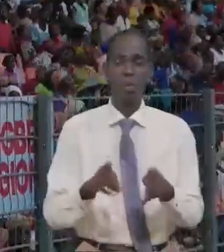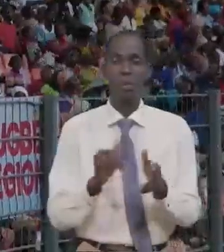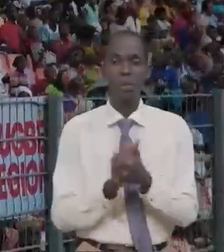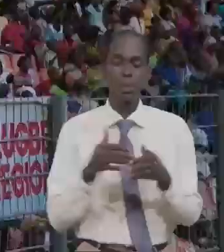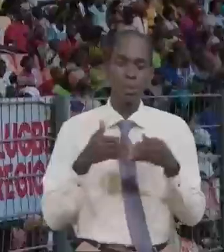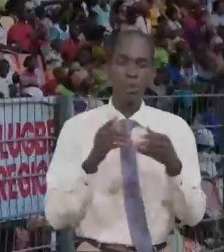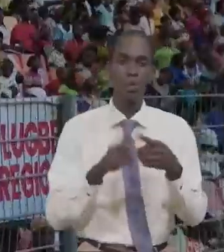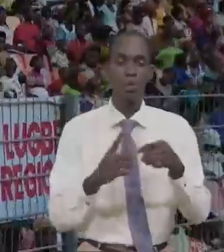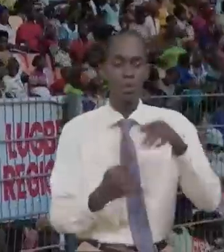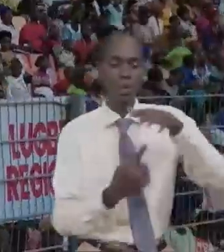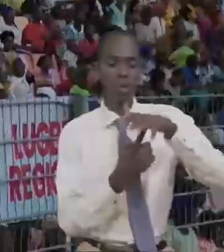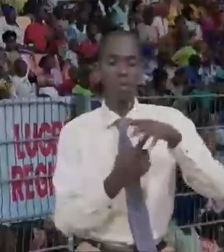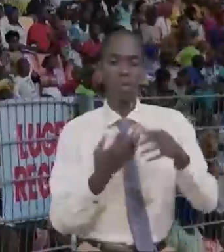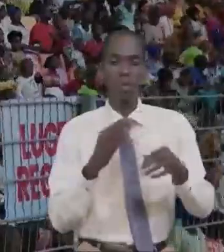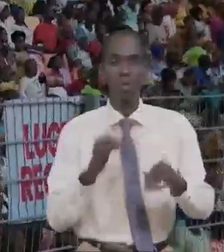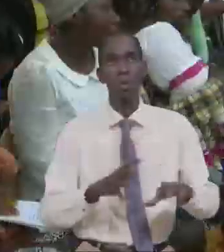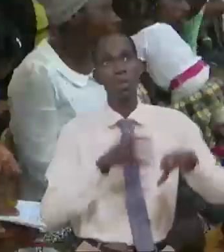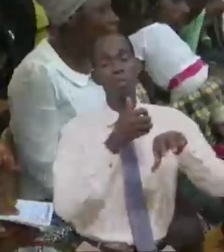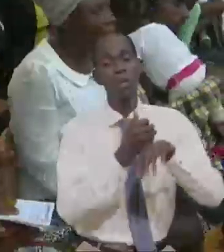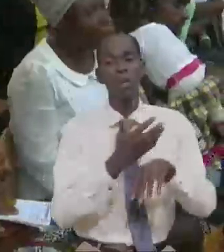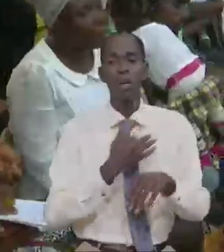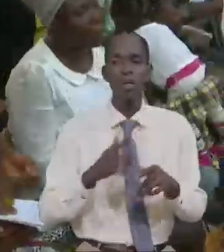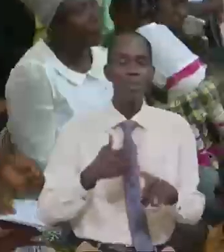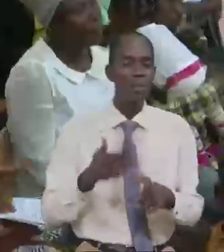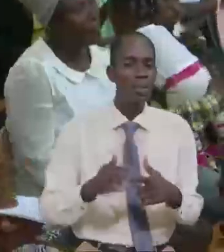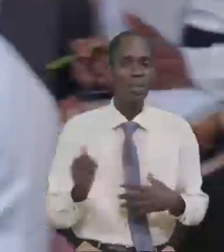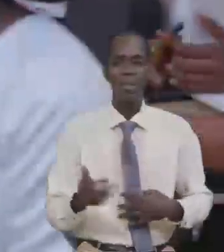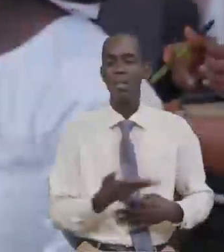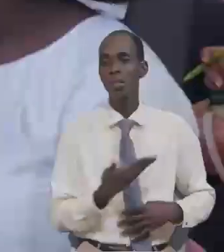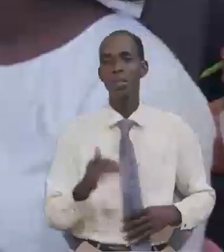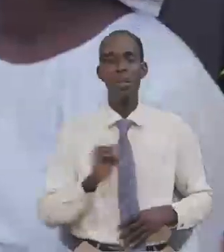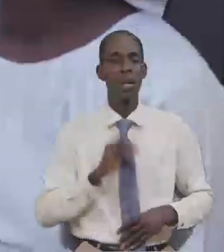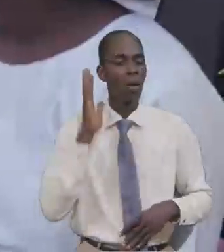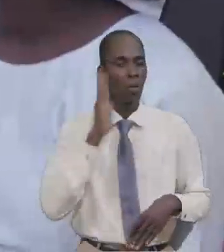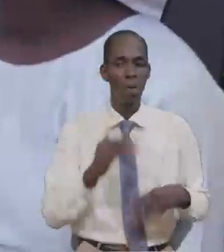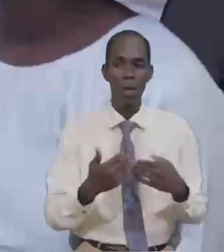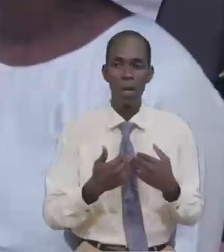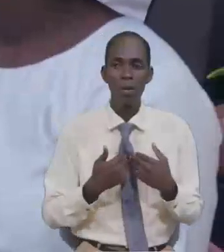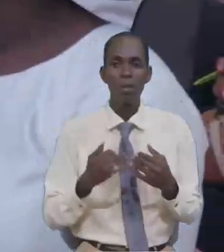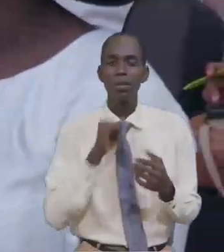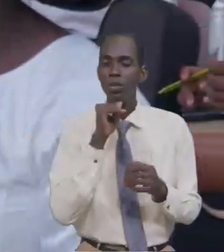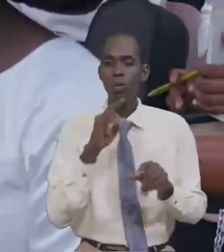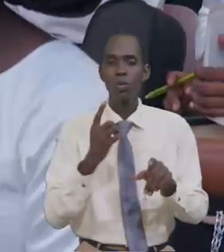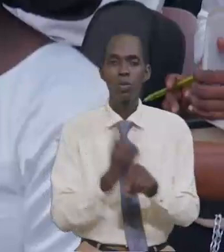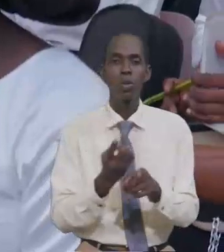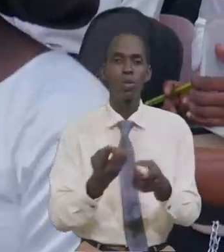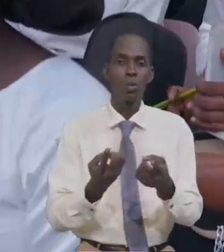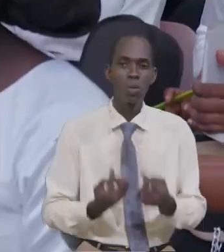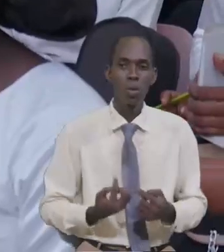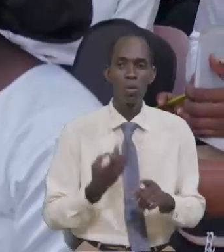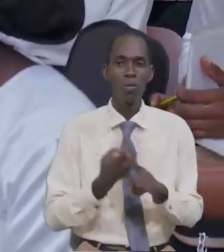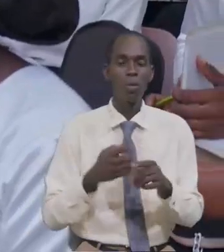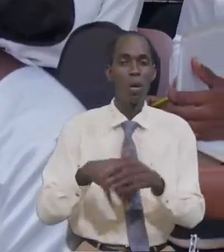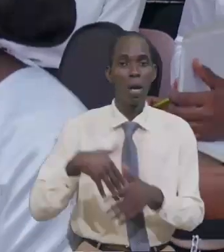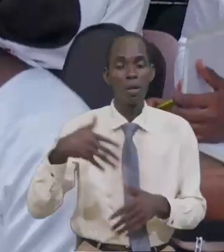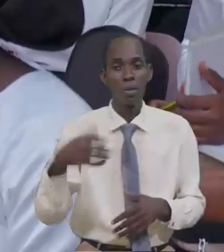to come from outside. Am I going to run? Feet are not going to come from outside, but another person. Am